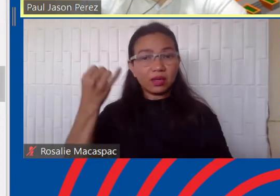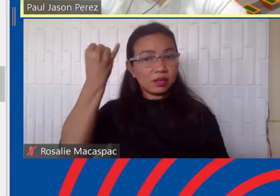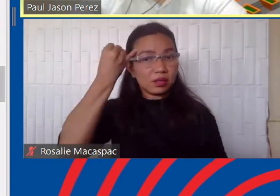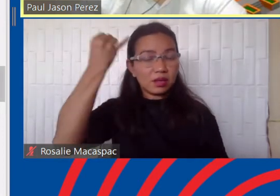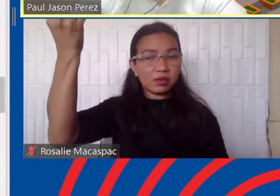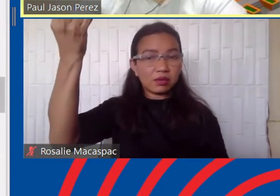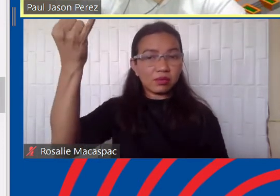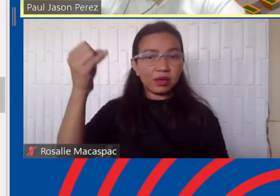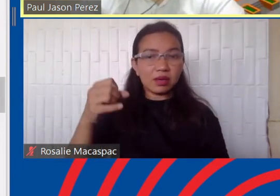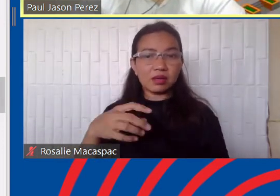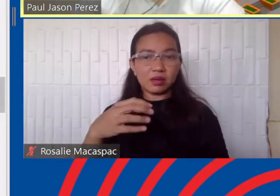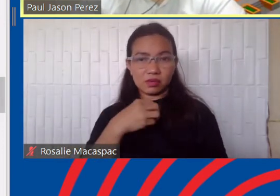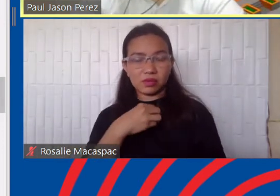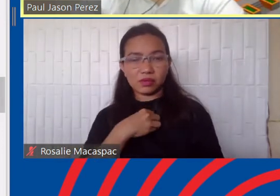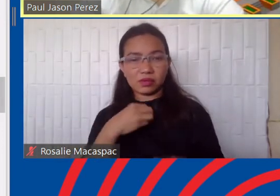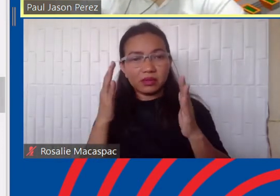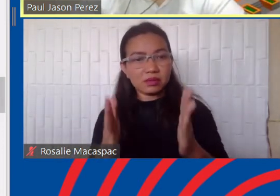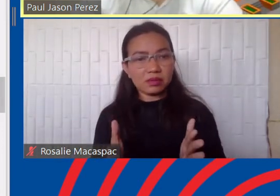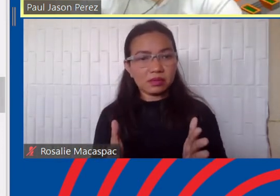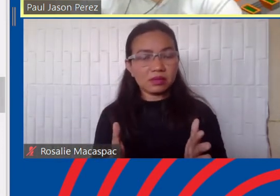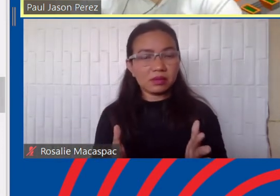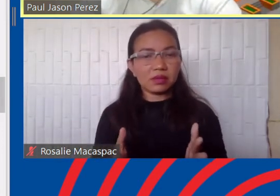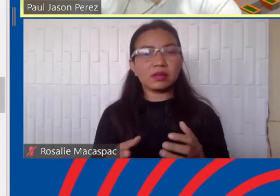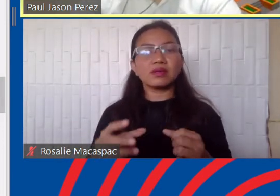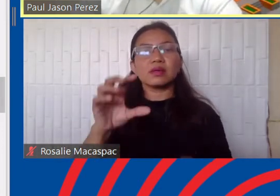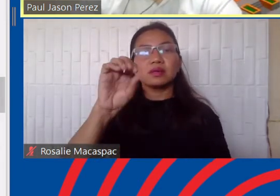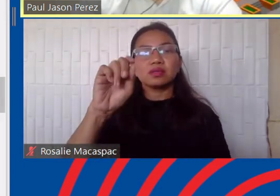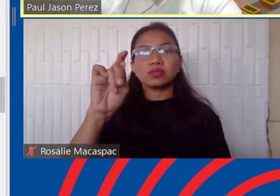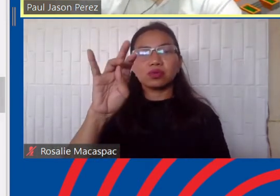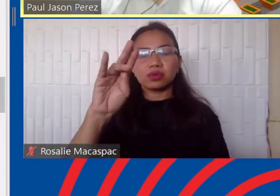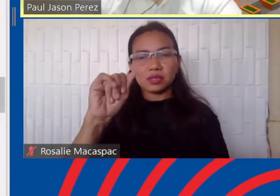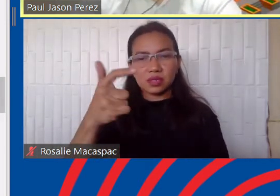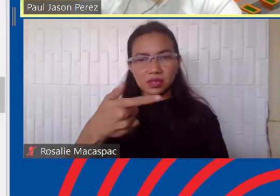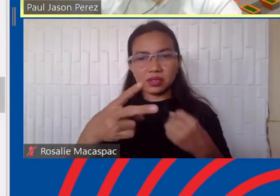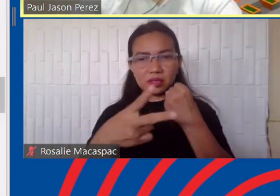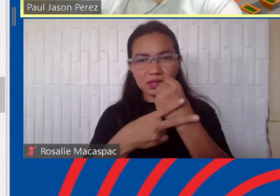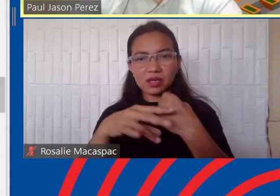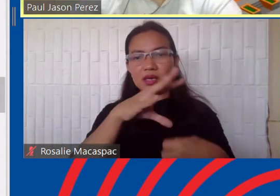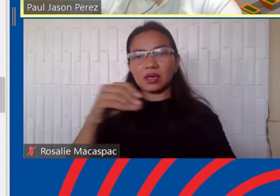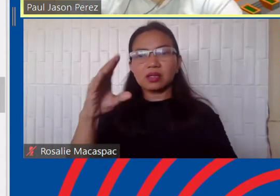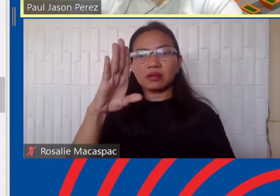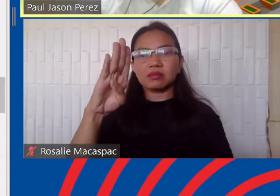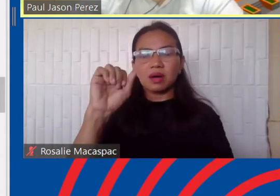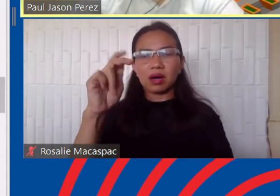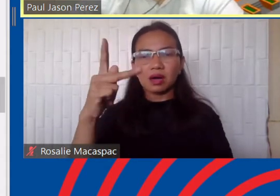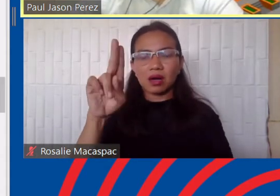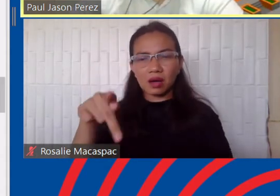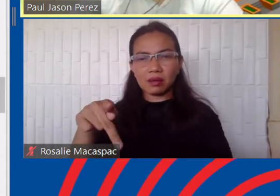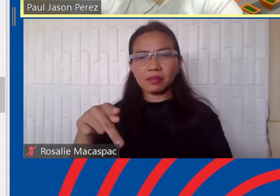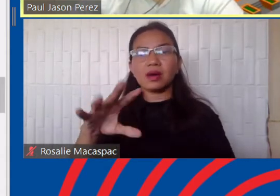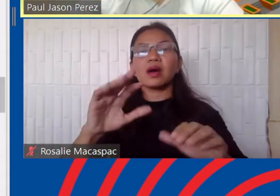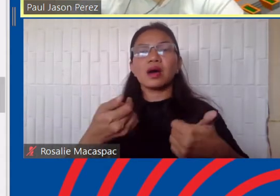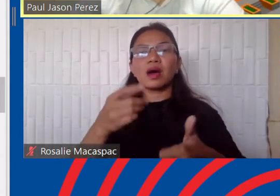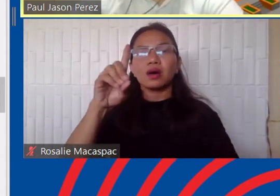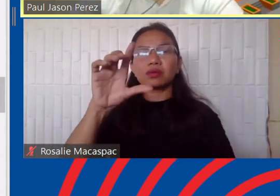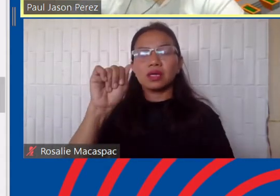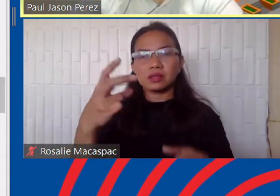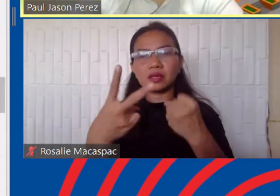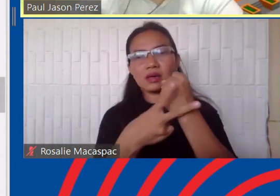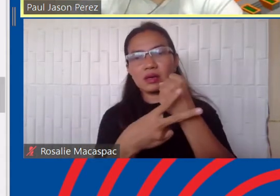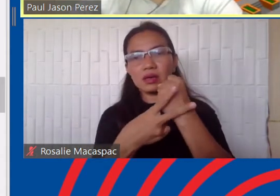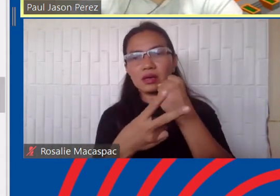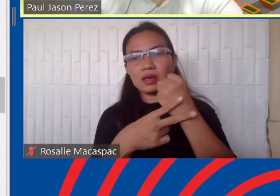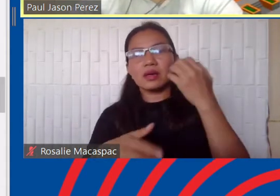issues? There's also concern about storage and backup. How will the data be stored and backed up during